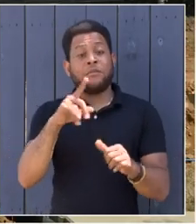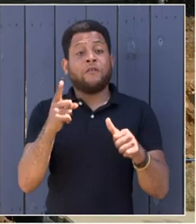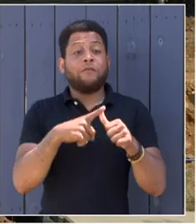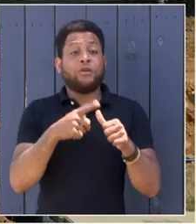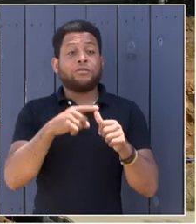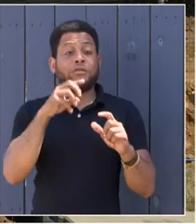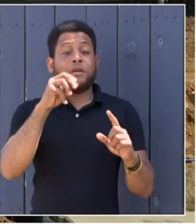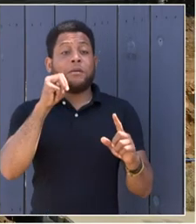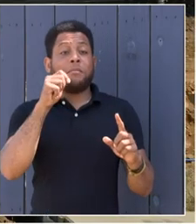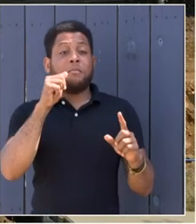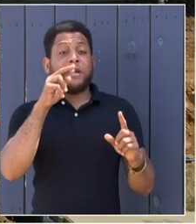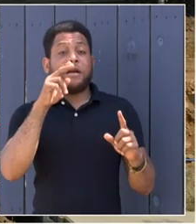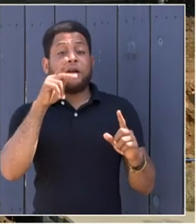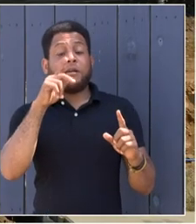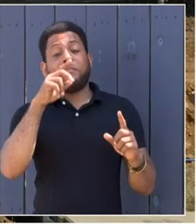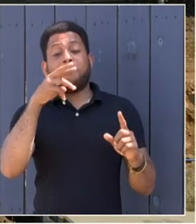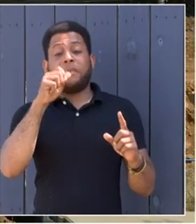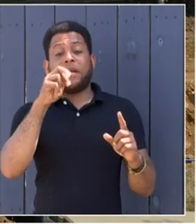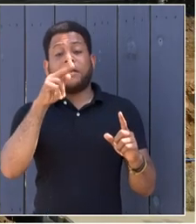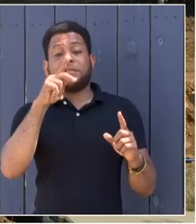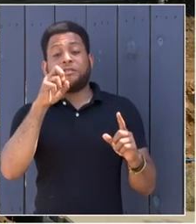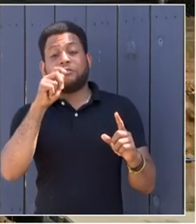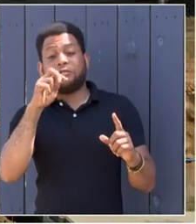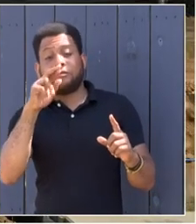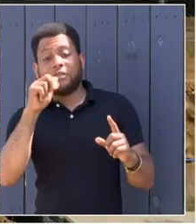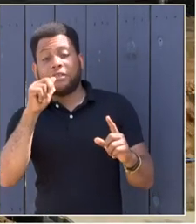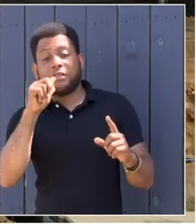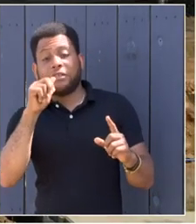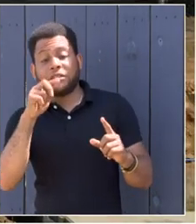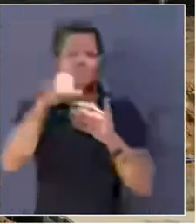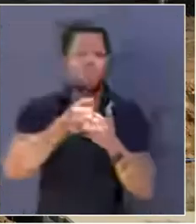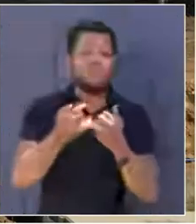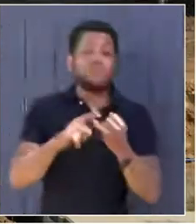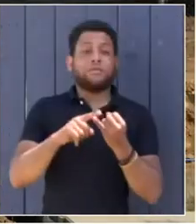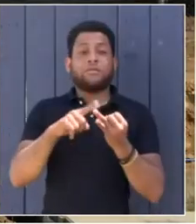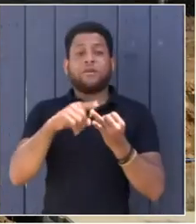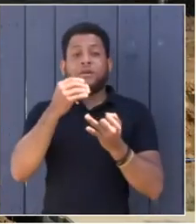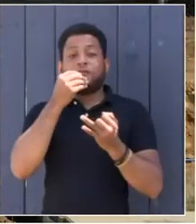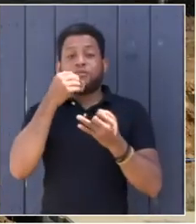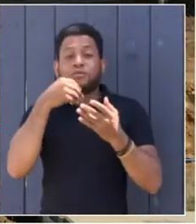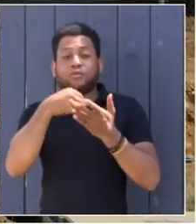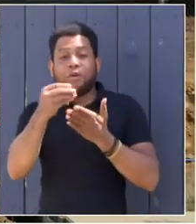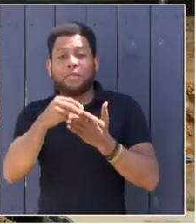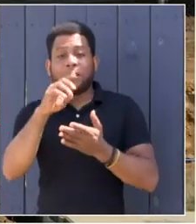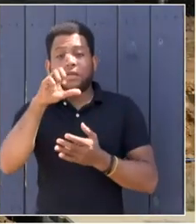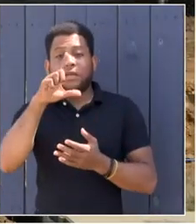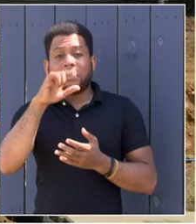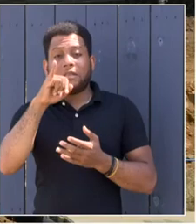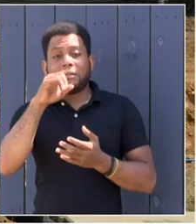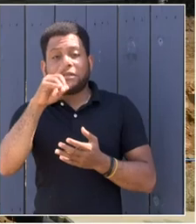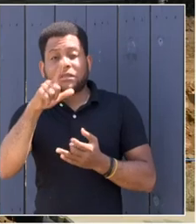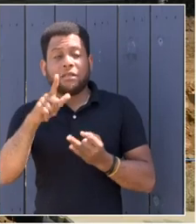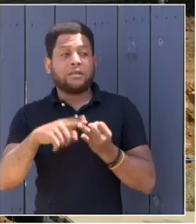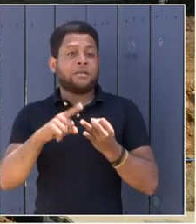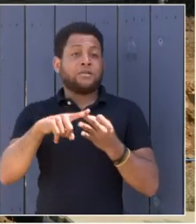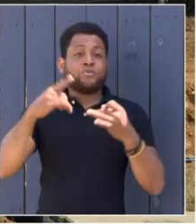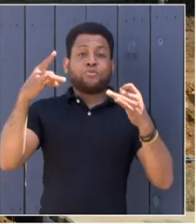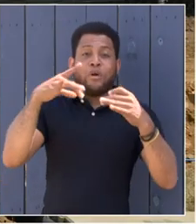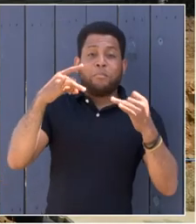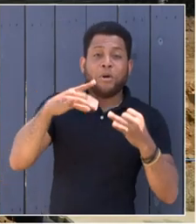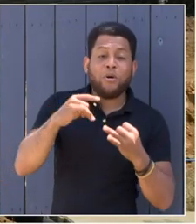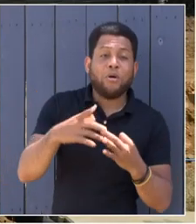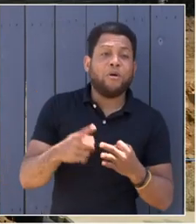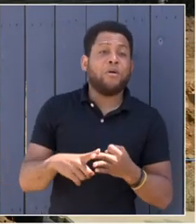opening DC's first Lidl grocery store and the first drive-through Starbucks. We've welcomed several dining and retail establishments as